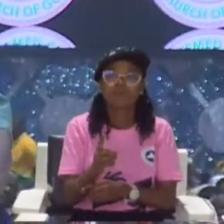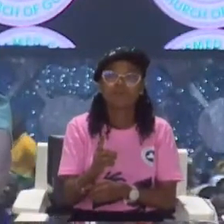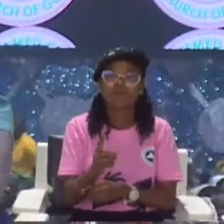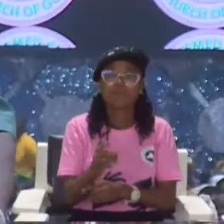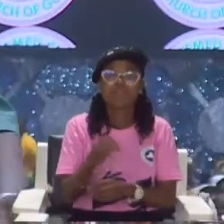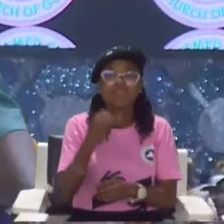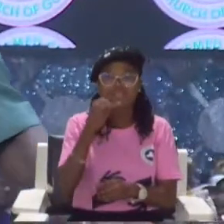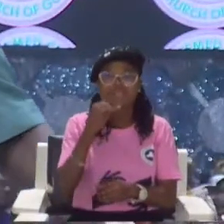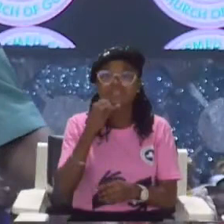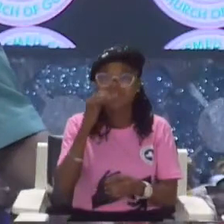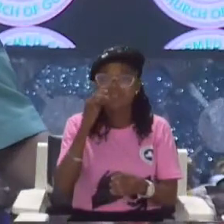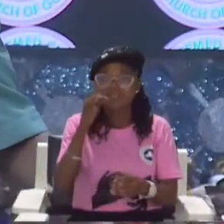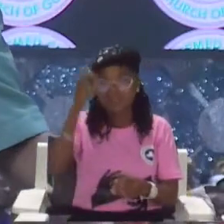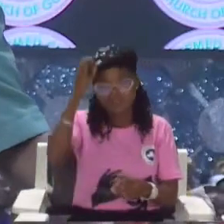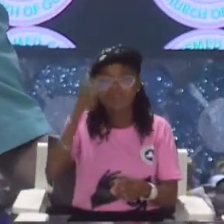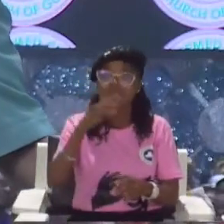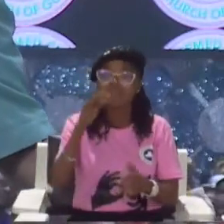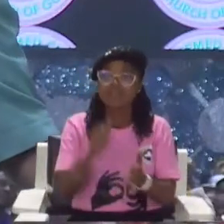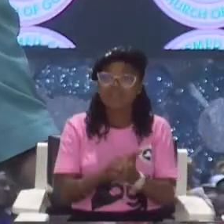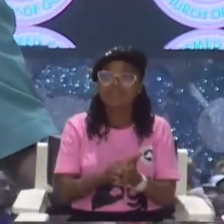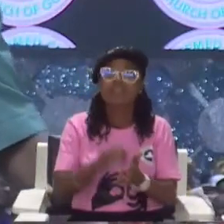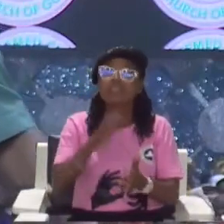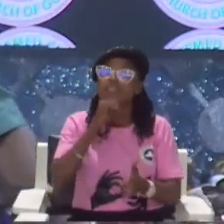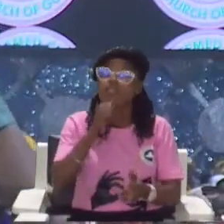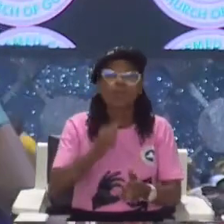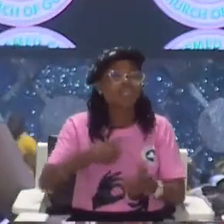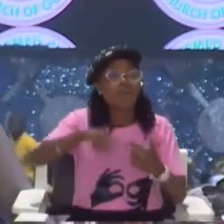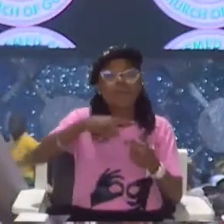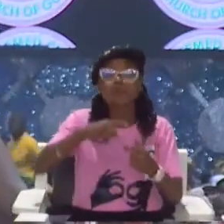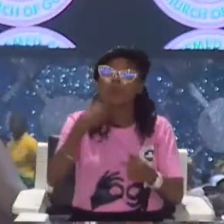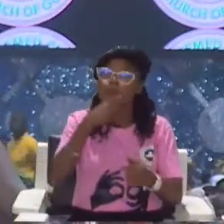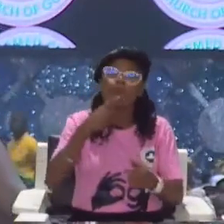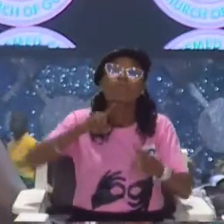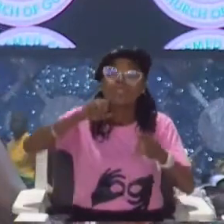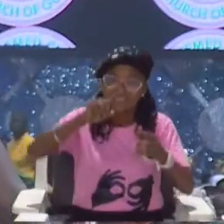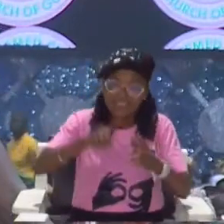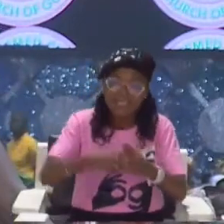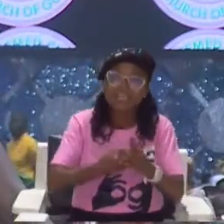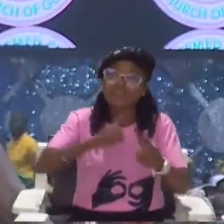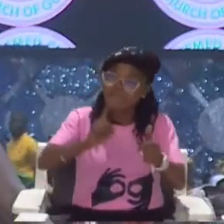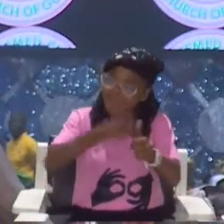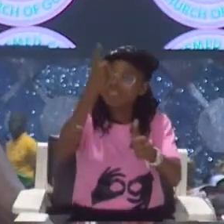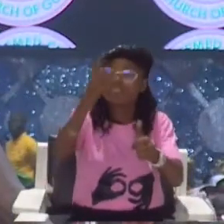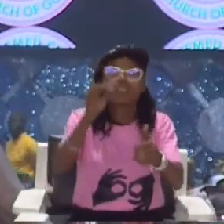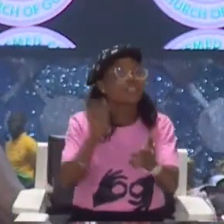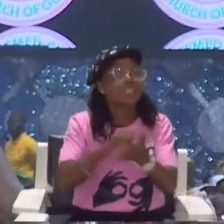it's not he who starts first who matters.